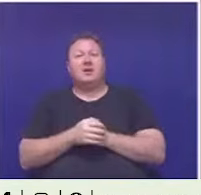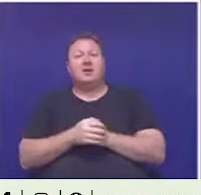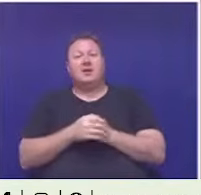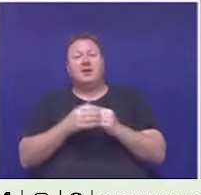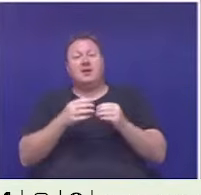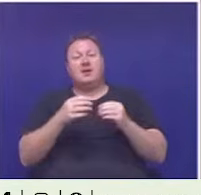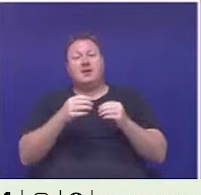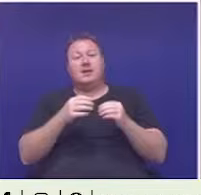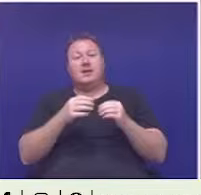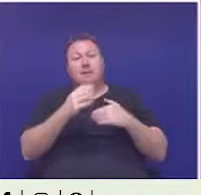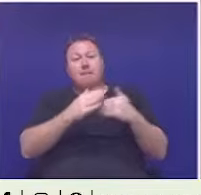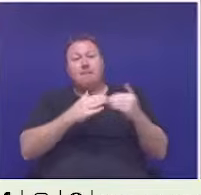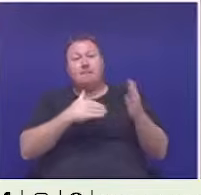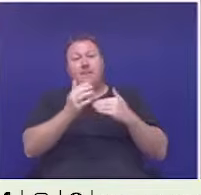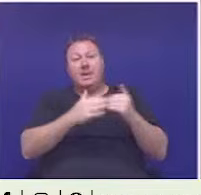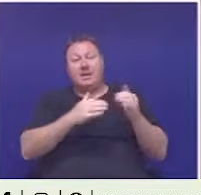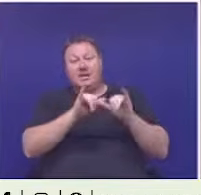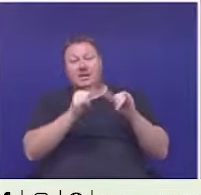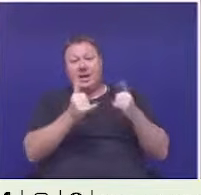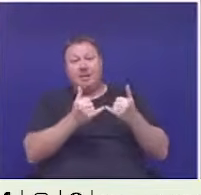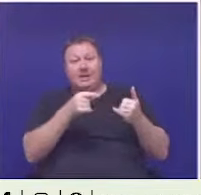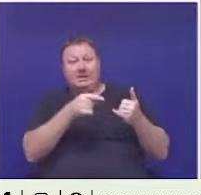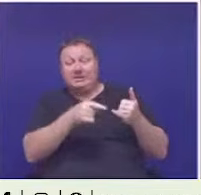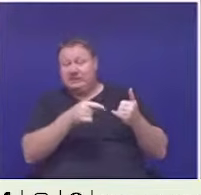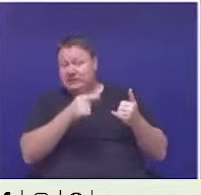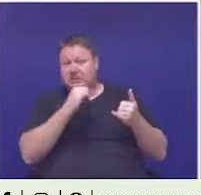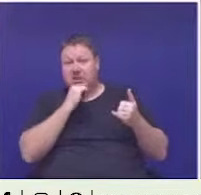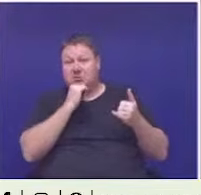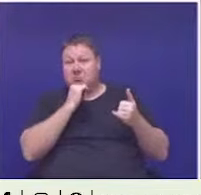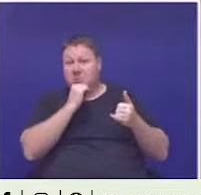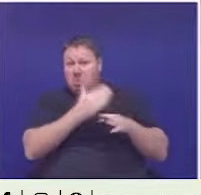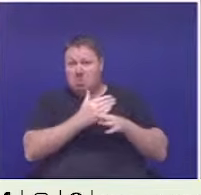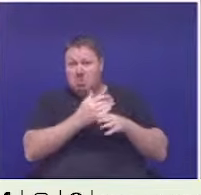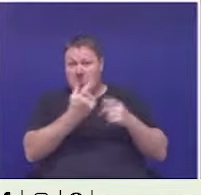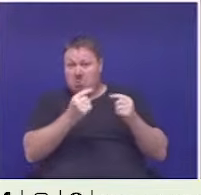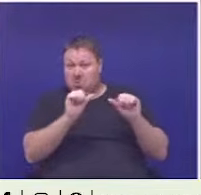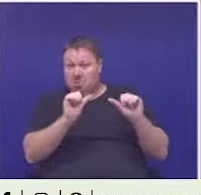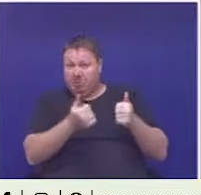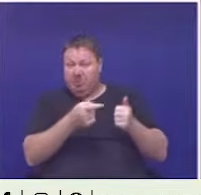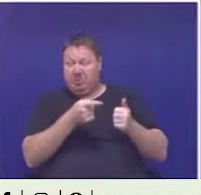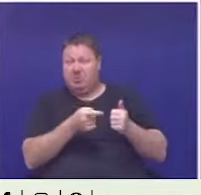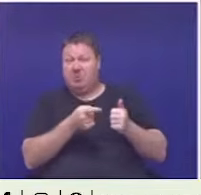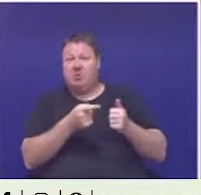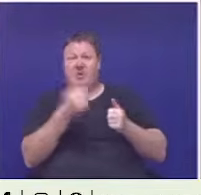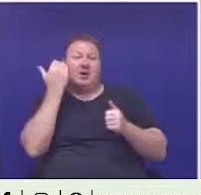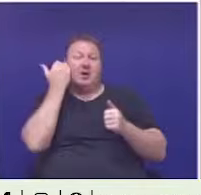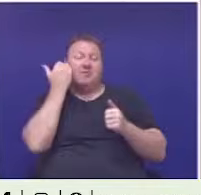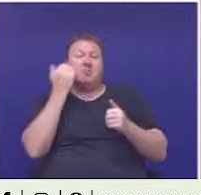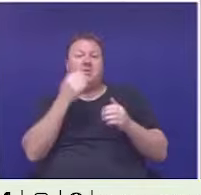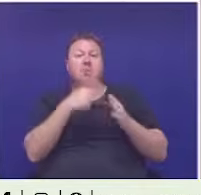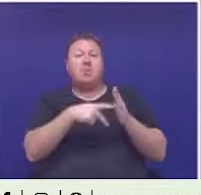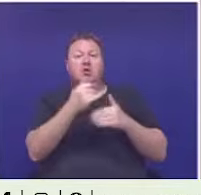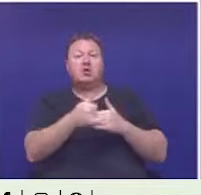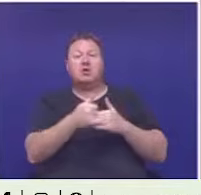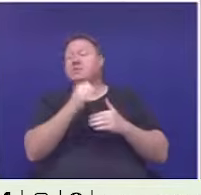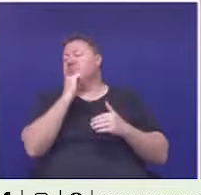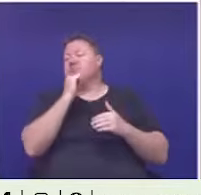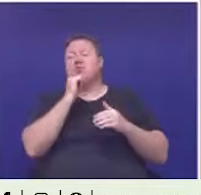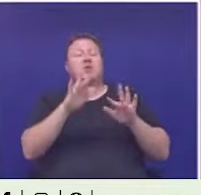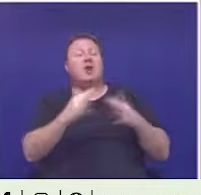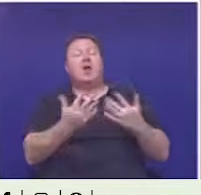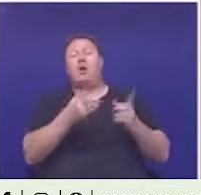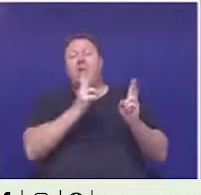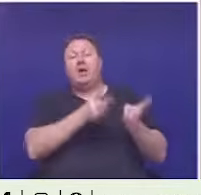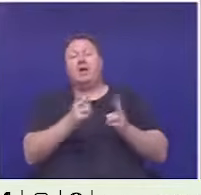does shoddy work at a government project, they should never be allowed to do government work